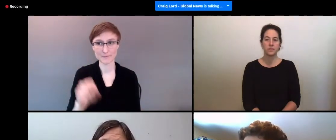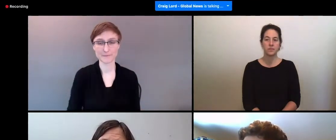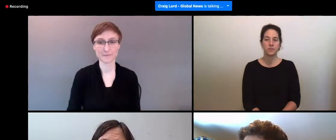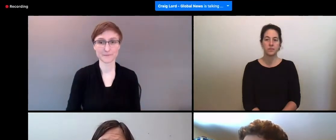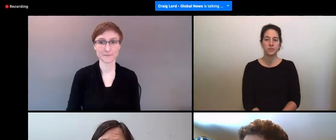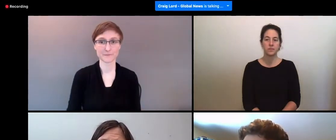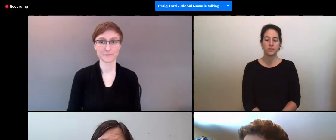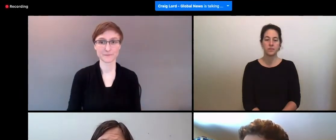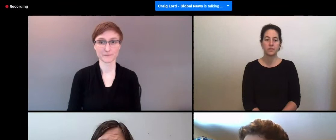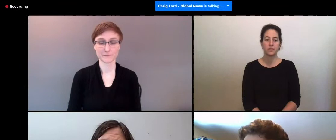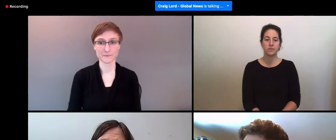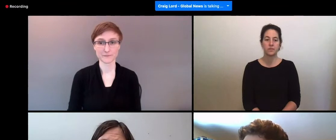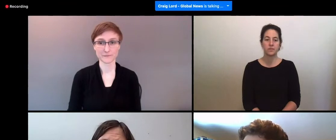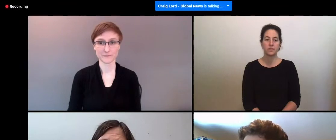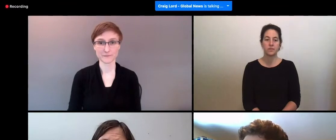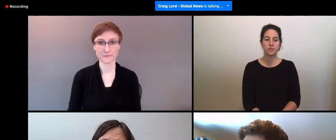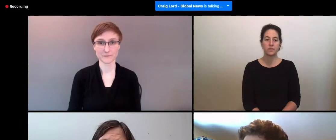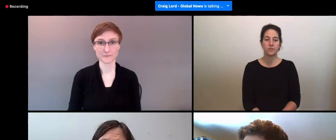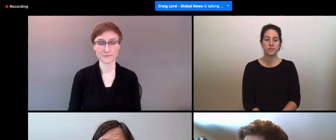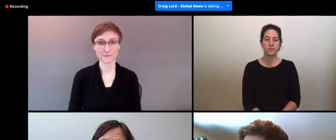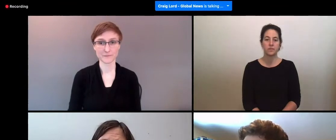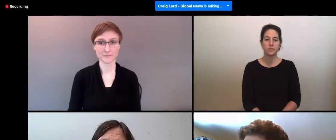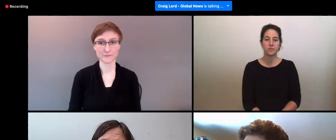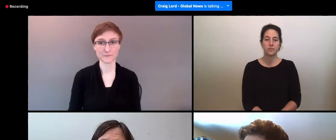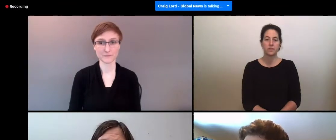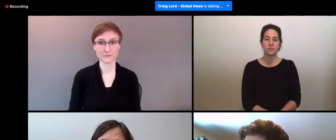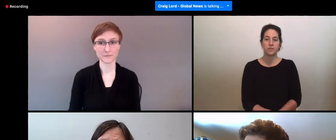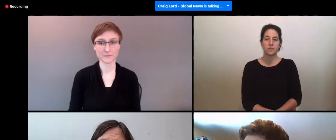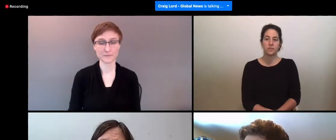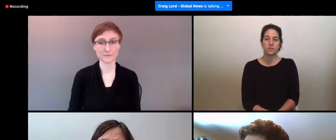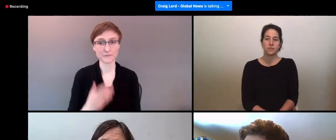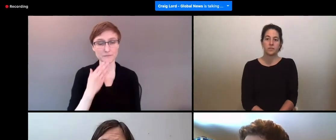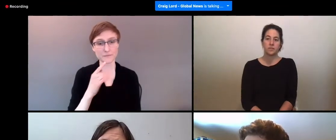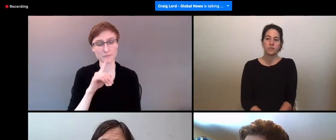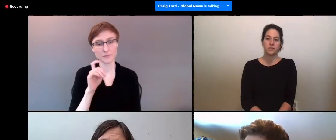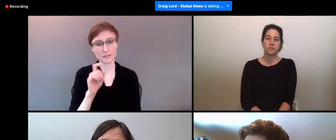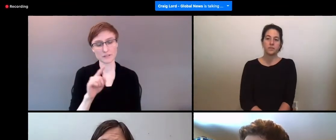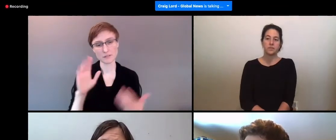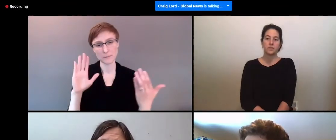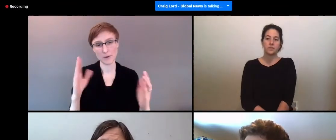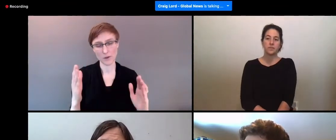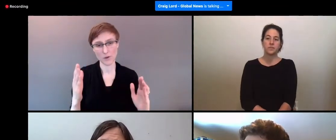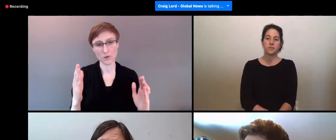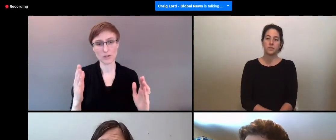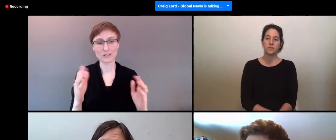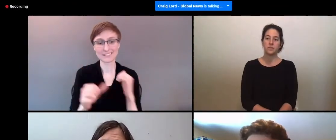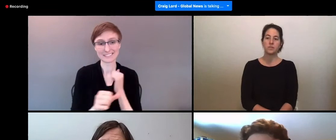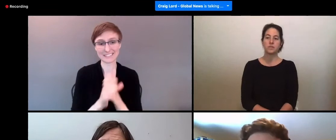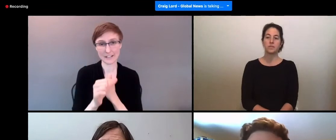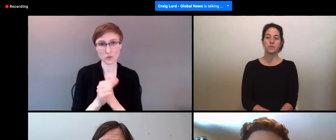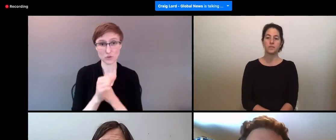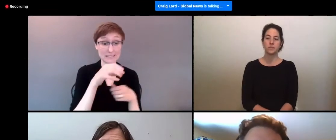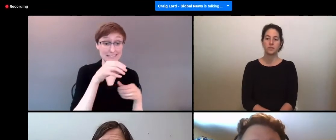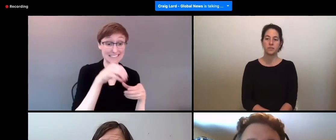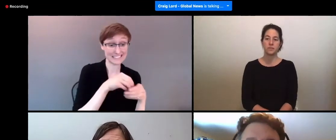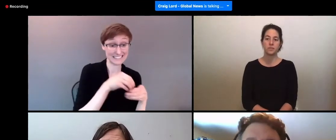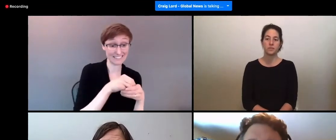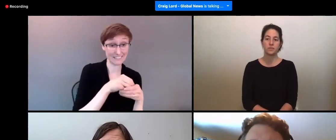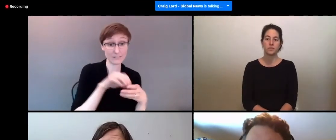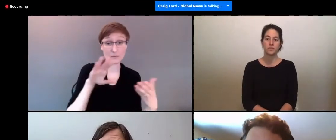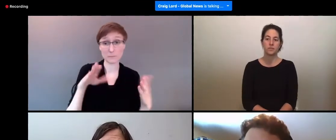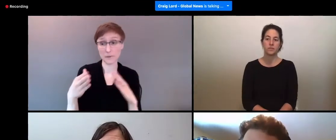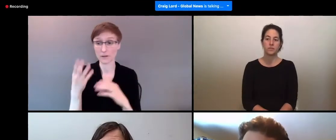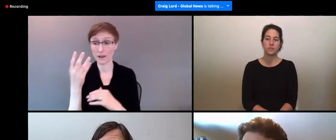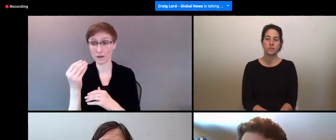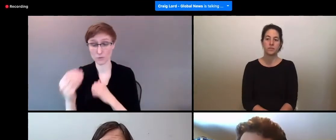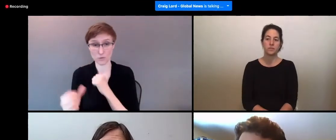you. Can we talk a little bit about the difference in risk between indoor versus outdoor